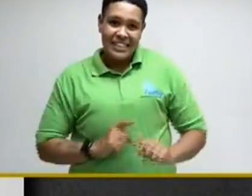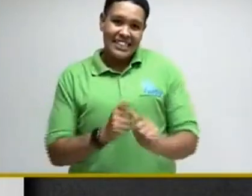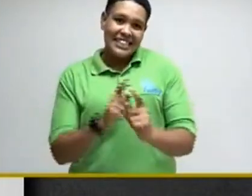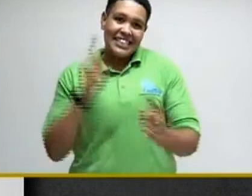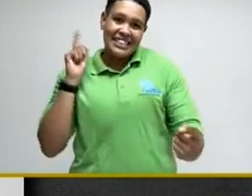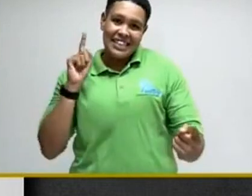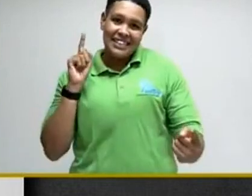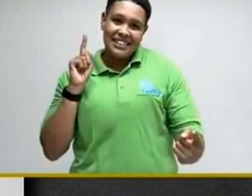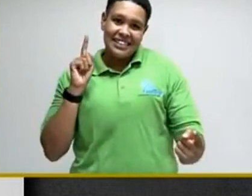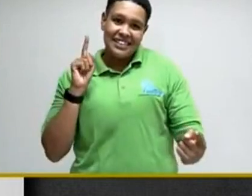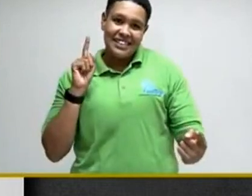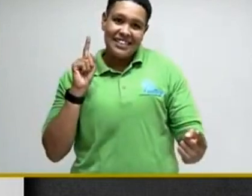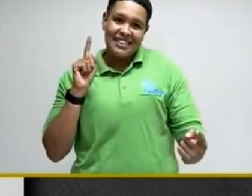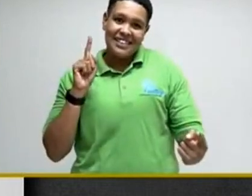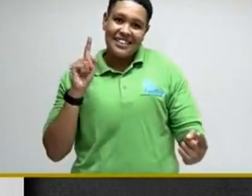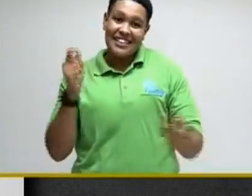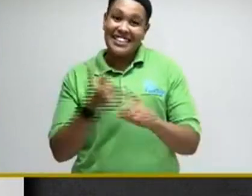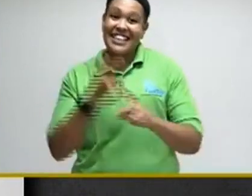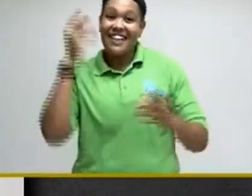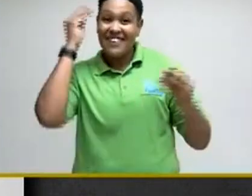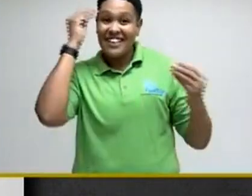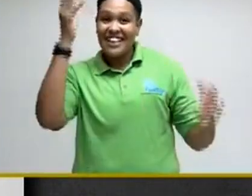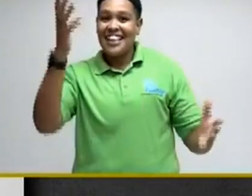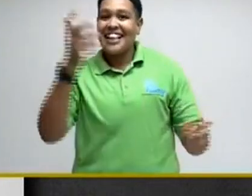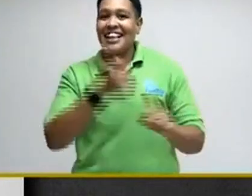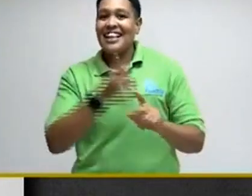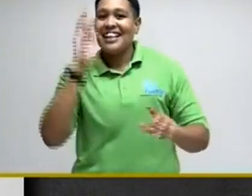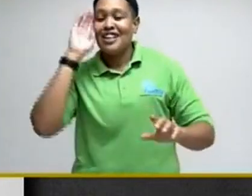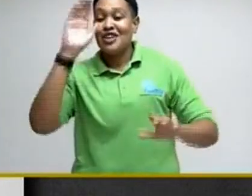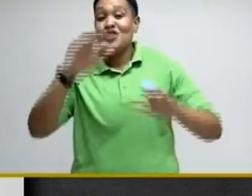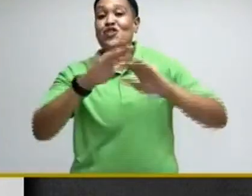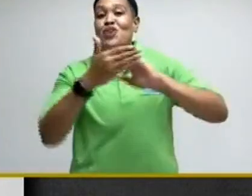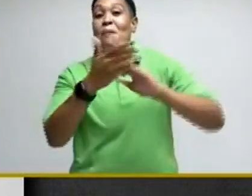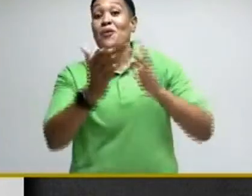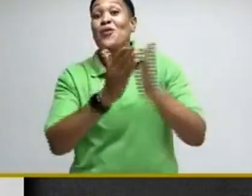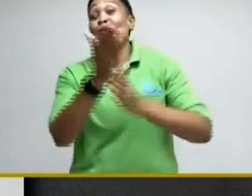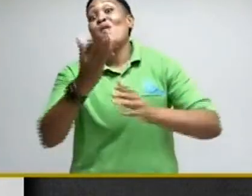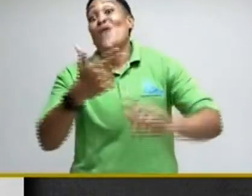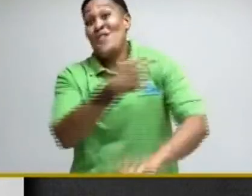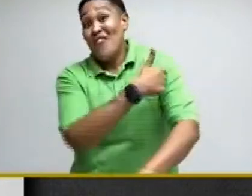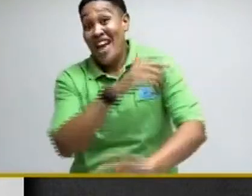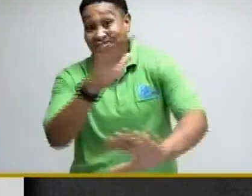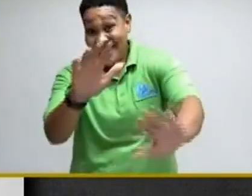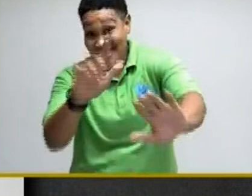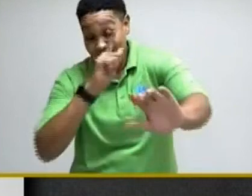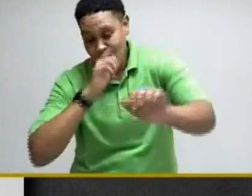from others. And I want to tell every Jamaican to choose a vaccine